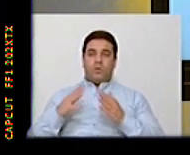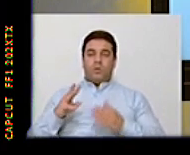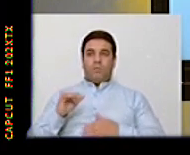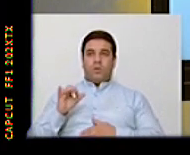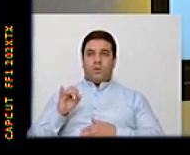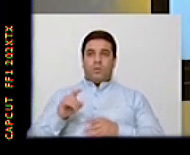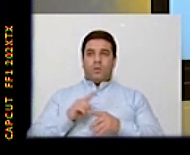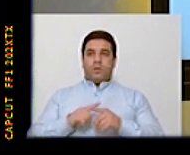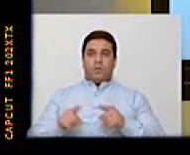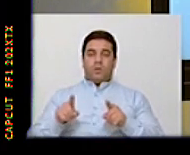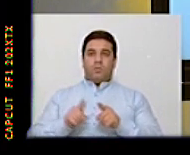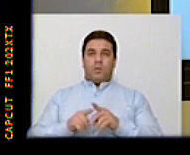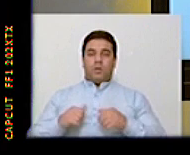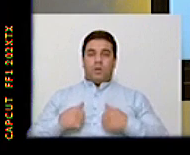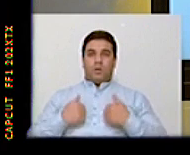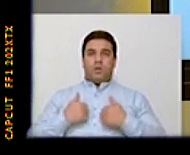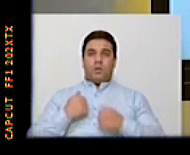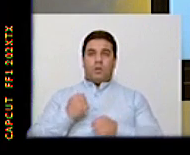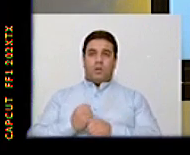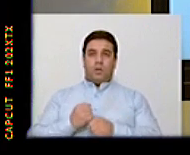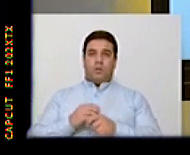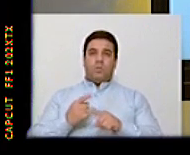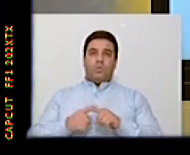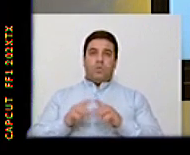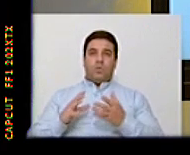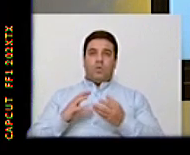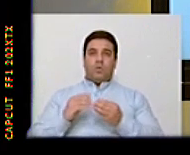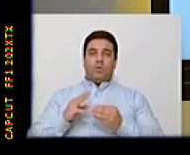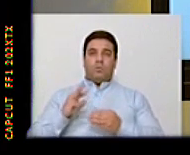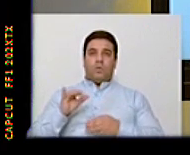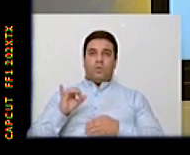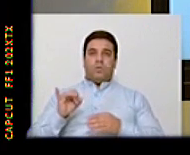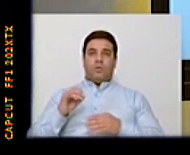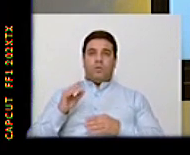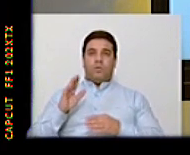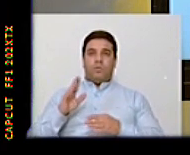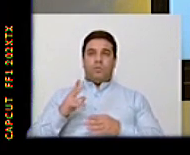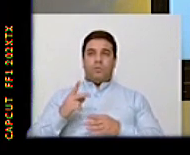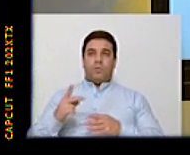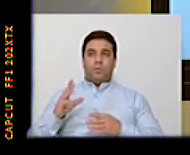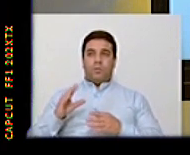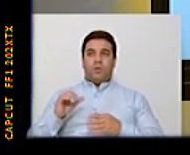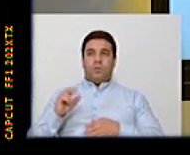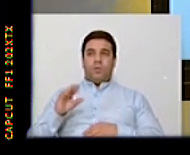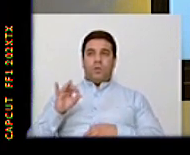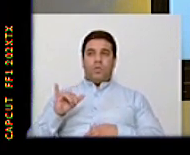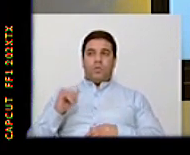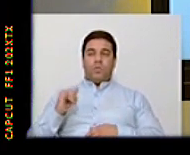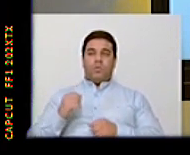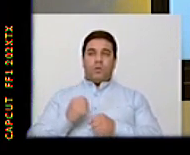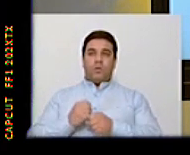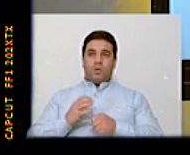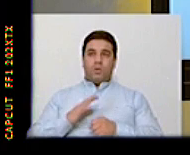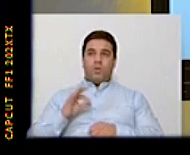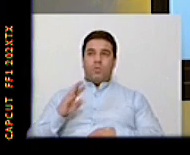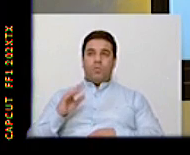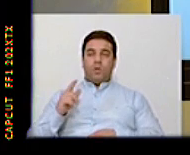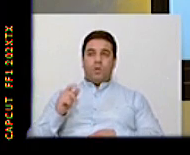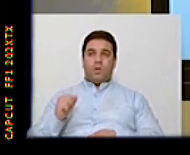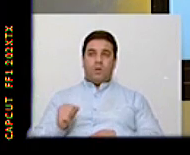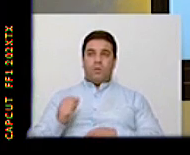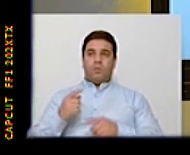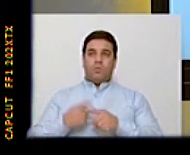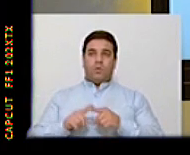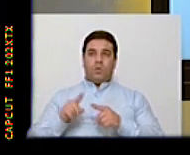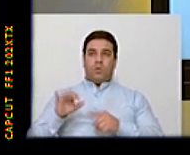maksimal tezlanish bilan harakat qiladi. U holda V maksimal barobar bo'ladi A amplituda ko'paytirilgan omegaga.